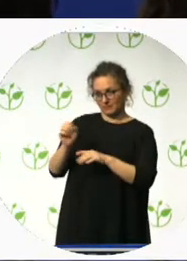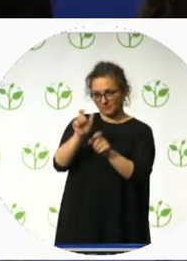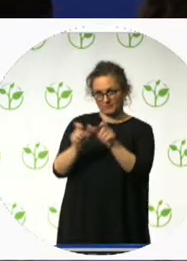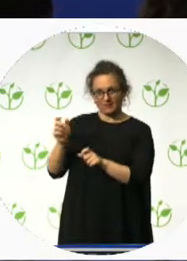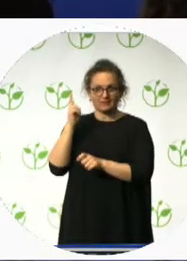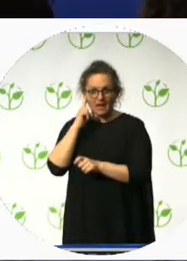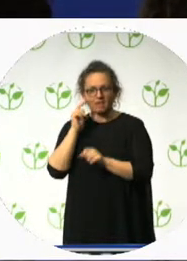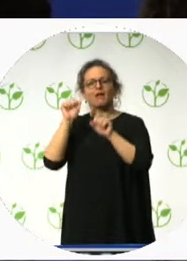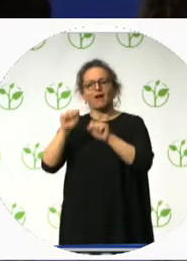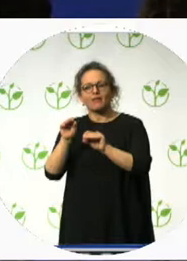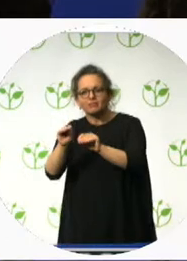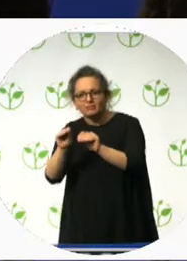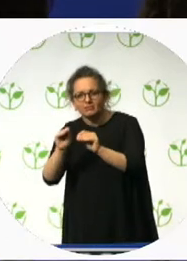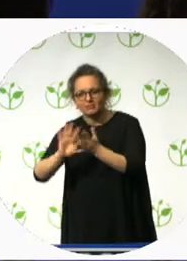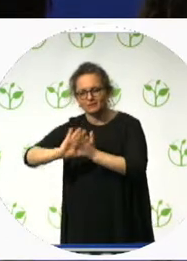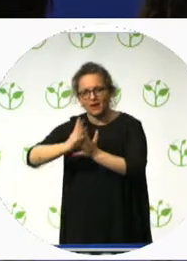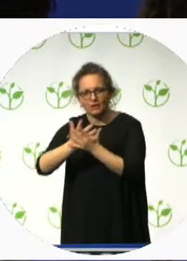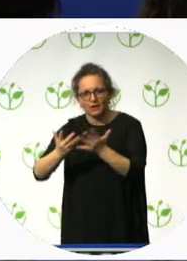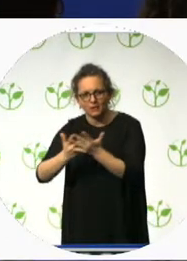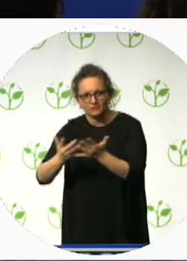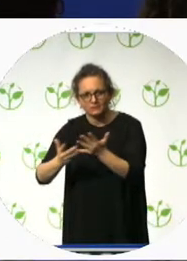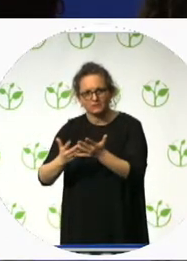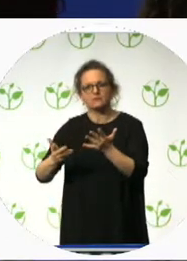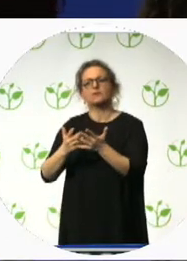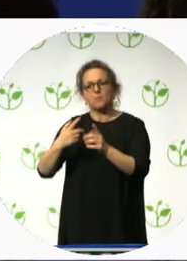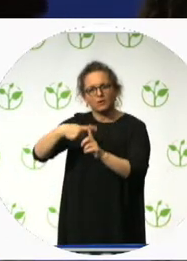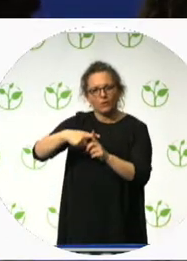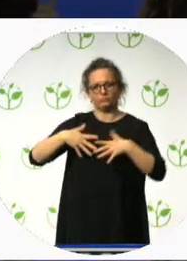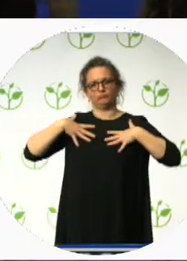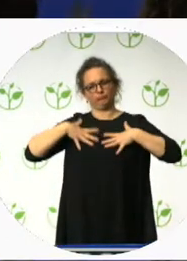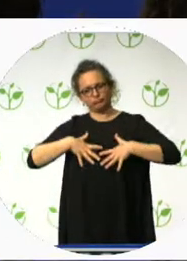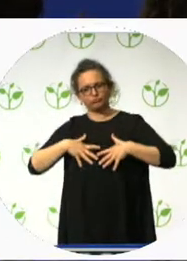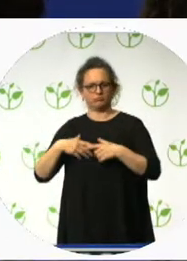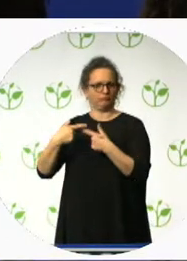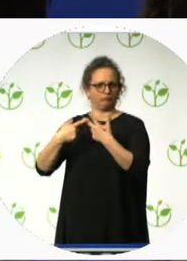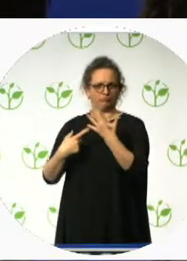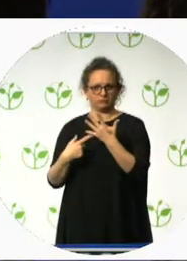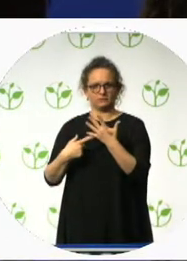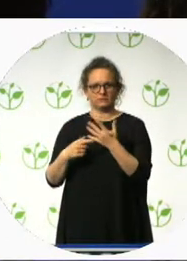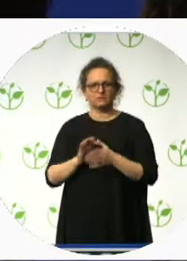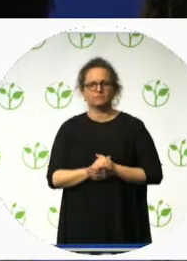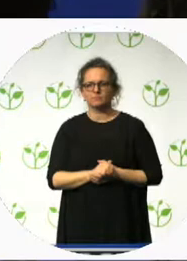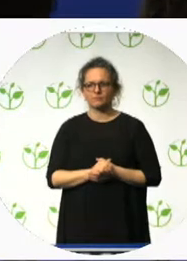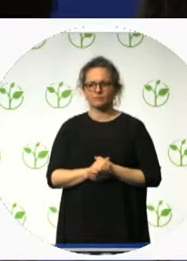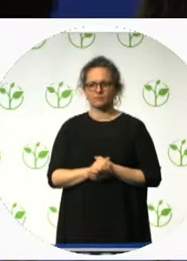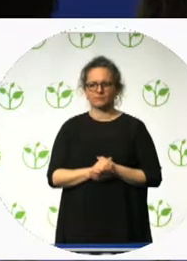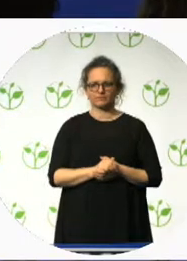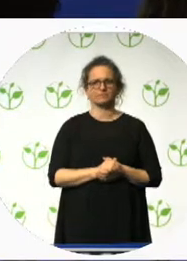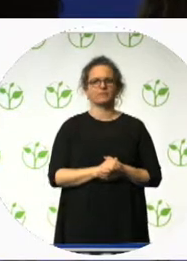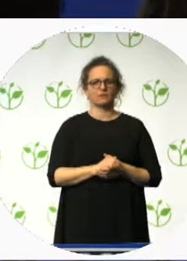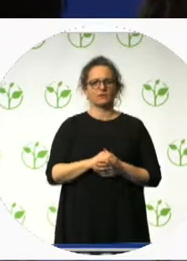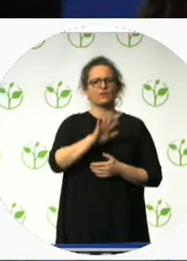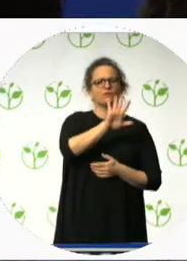we have some interpreters, we have about 115 in total, but only 150 in total.